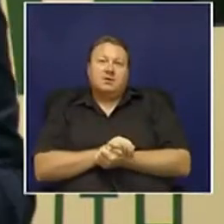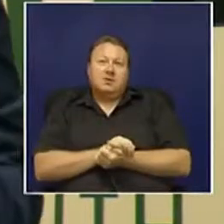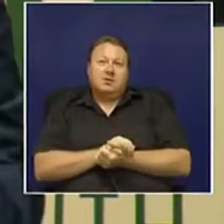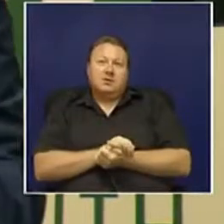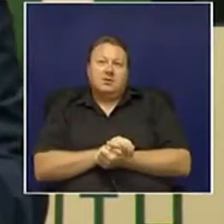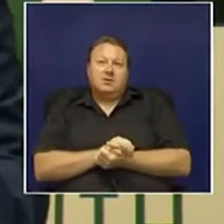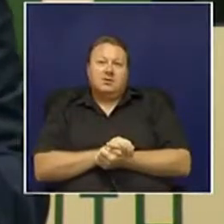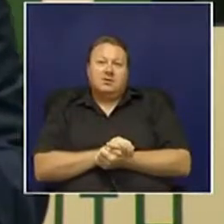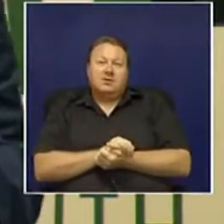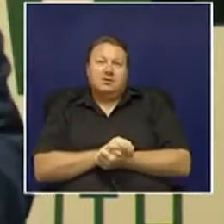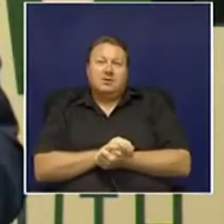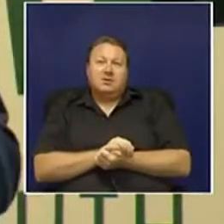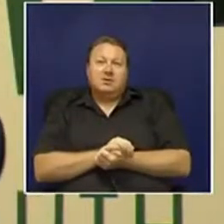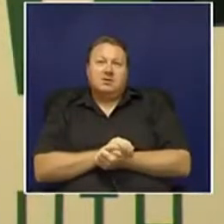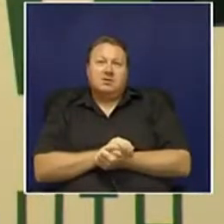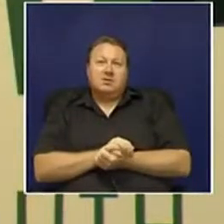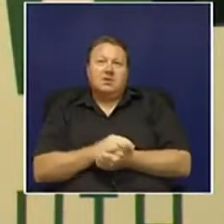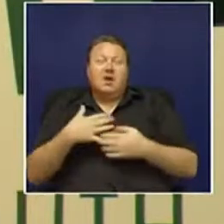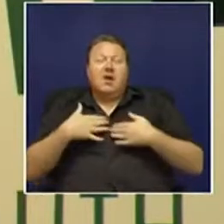On the health front,